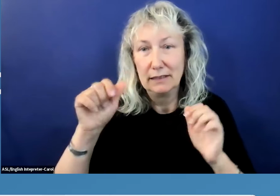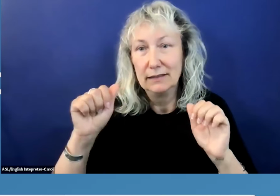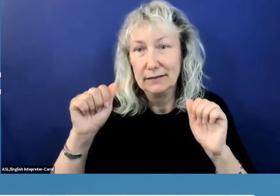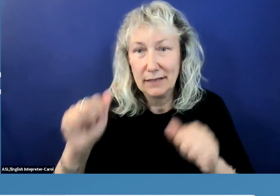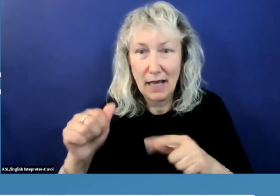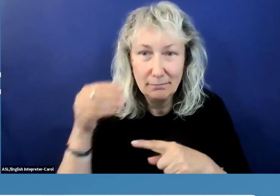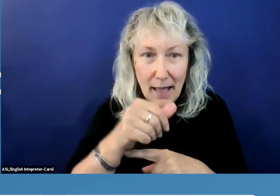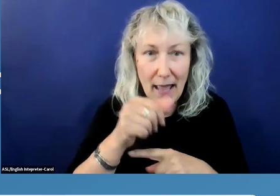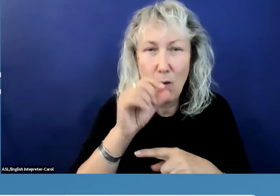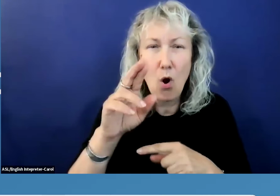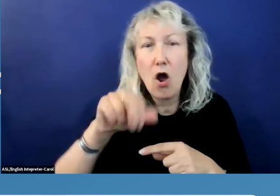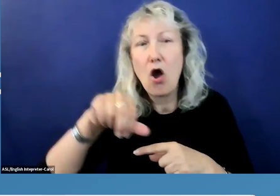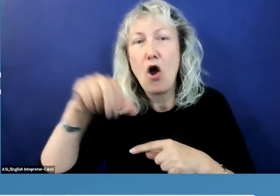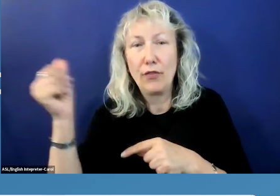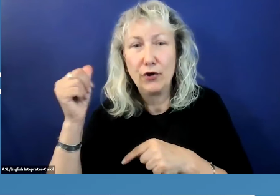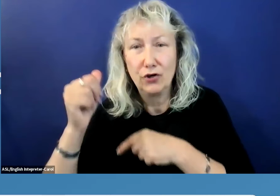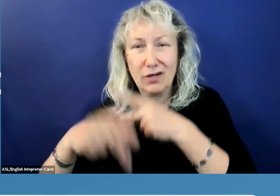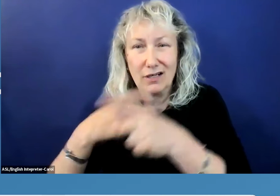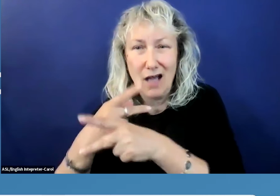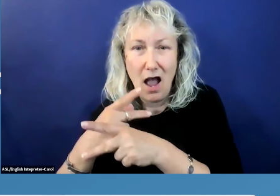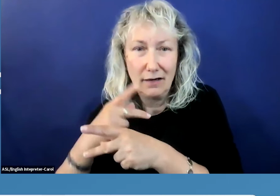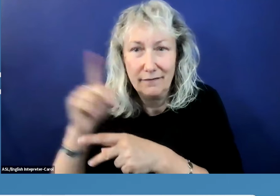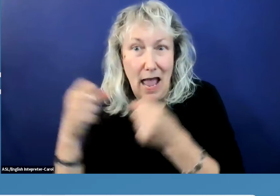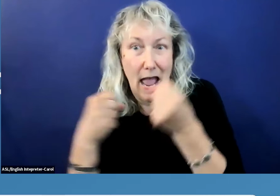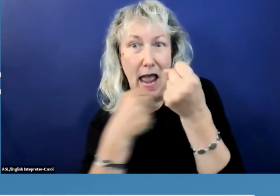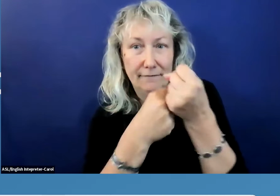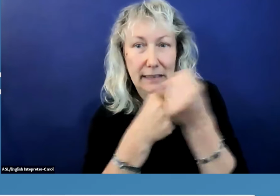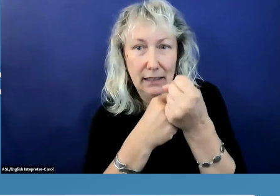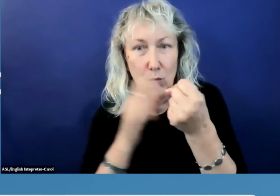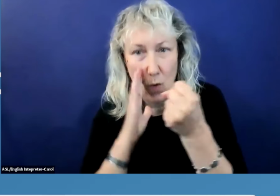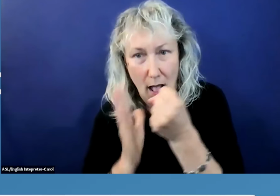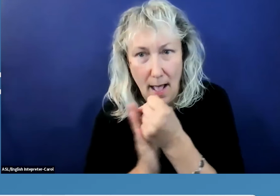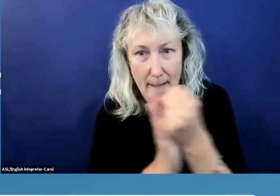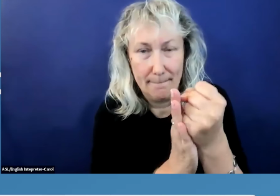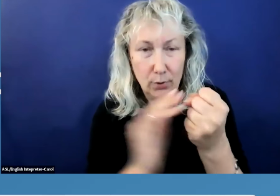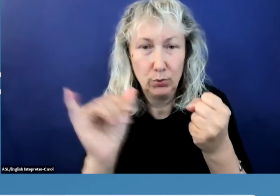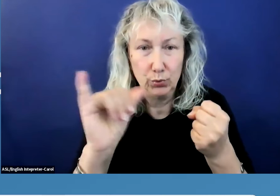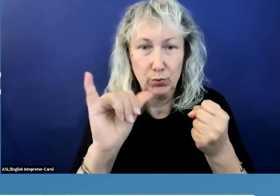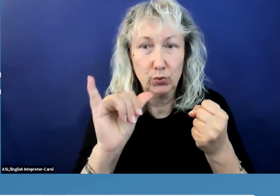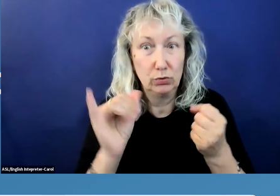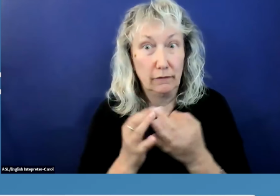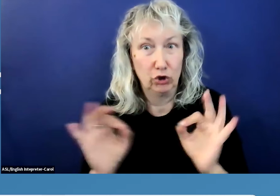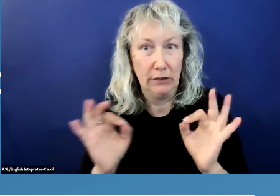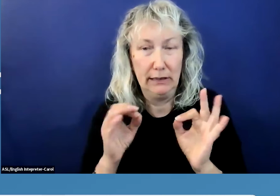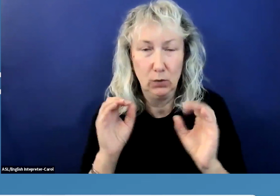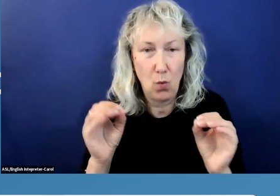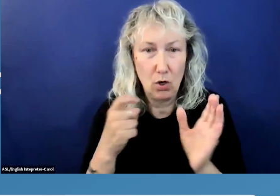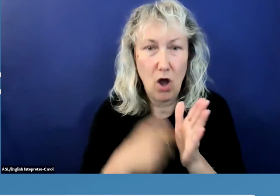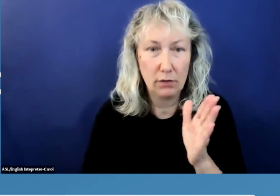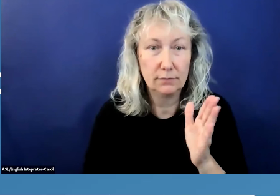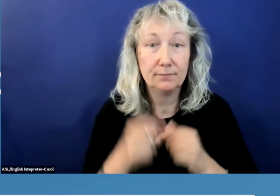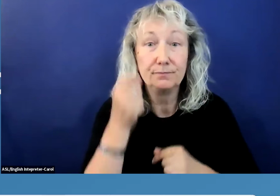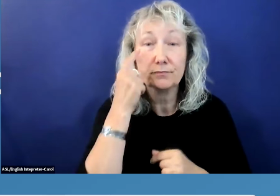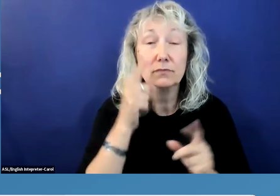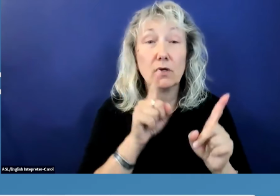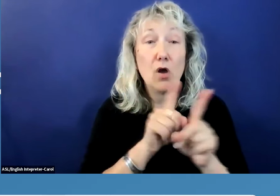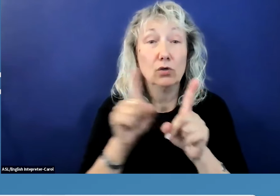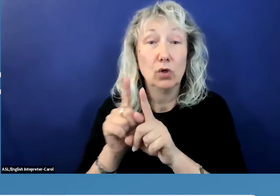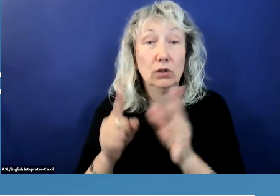Finally, here, public adjusters are paid through a percentage of a consumer settlement. And a lot of consumers don't realize